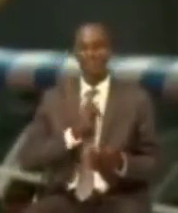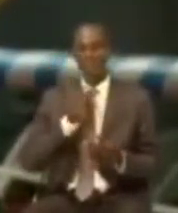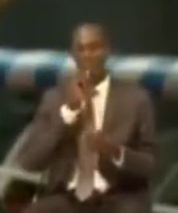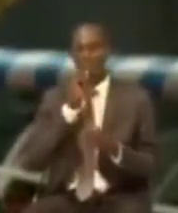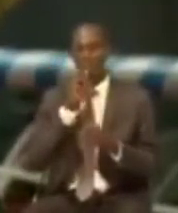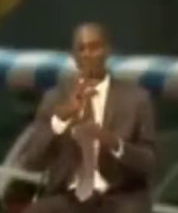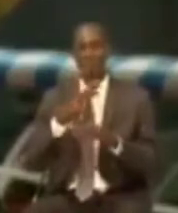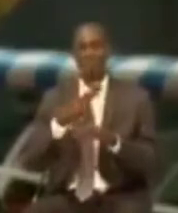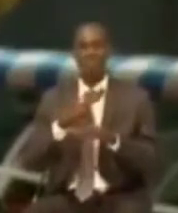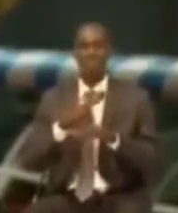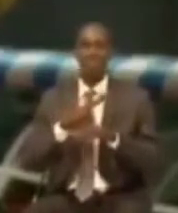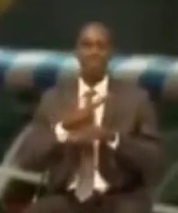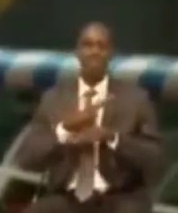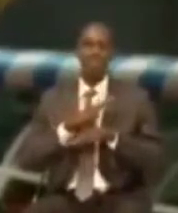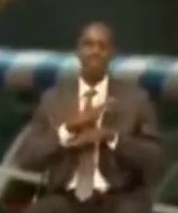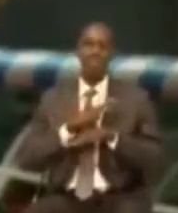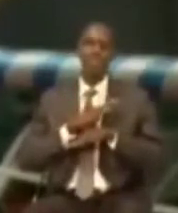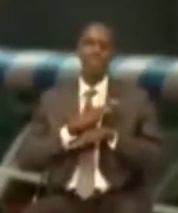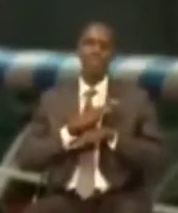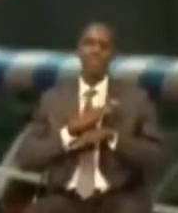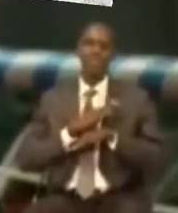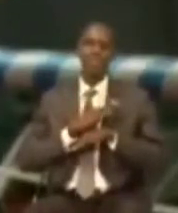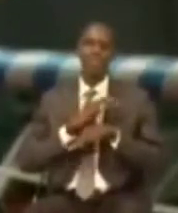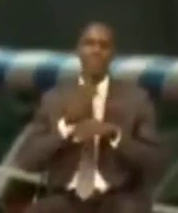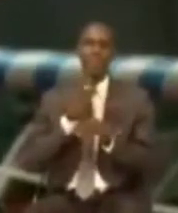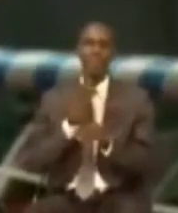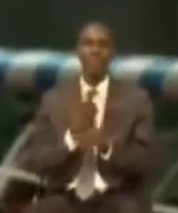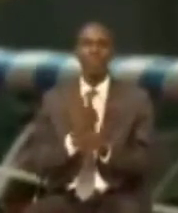satisfied just to see you